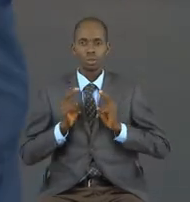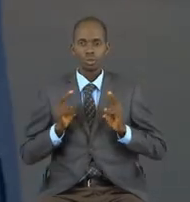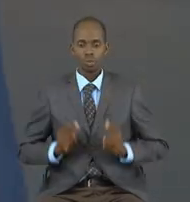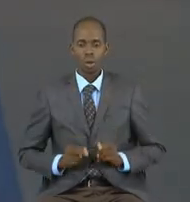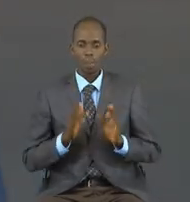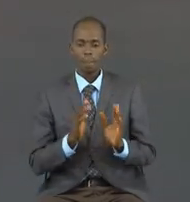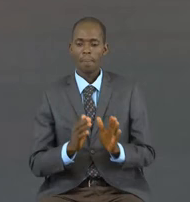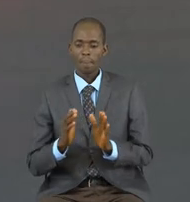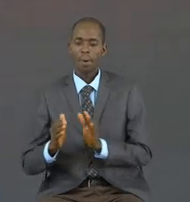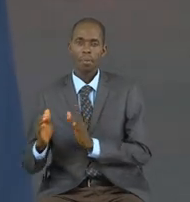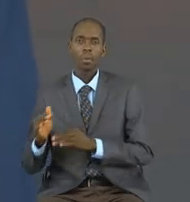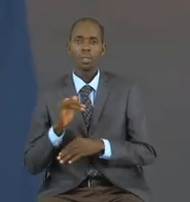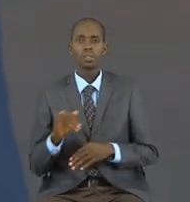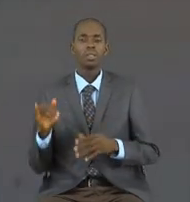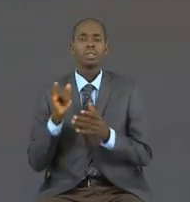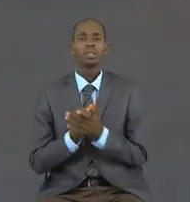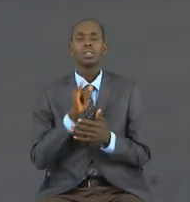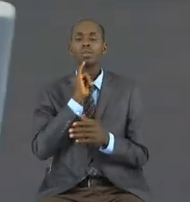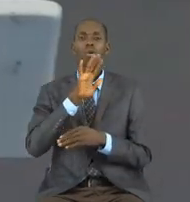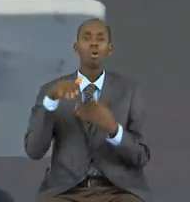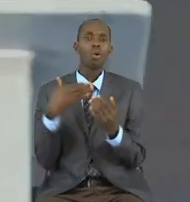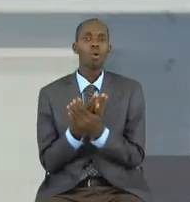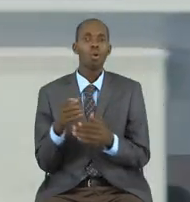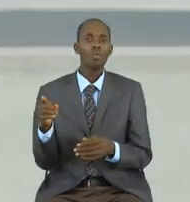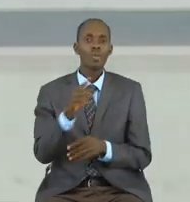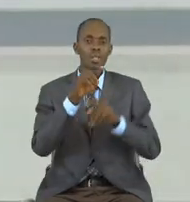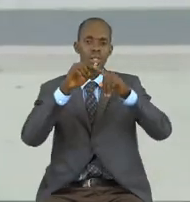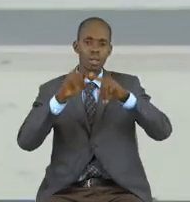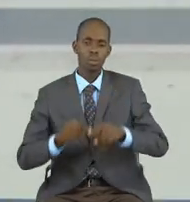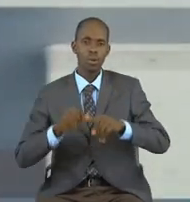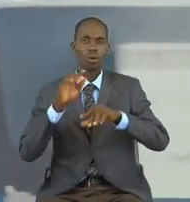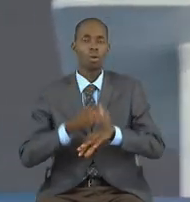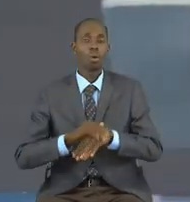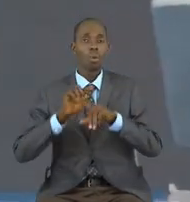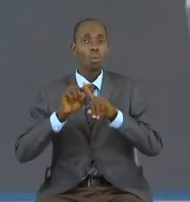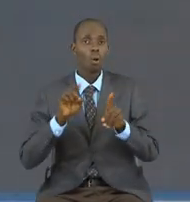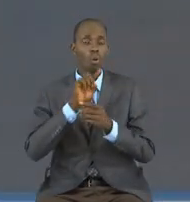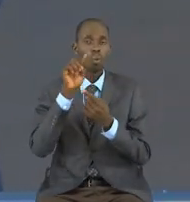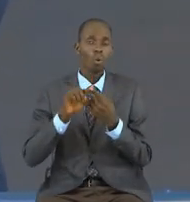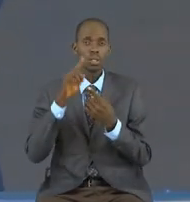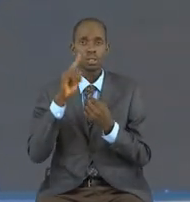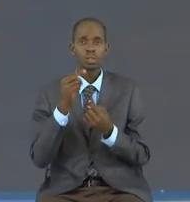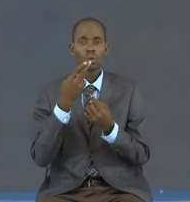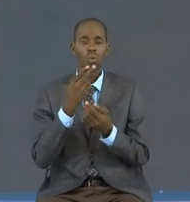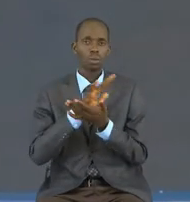all they depend upon. But when the Holy Spirit